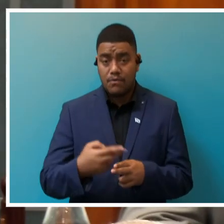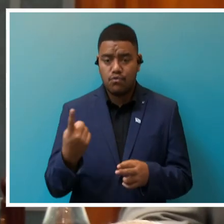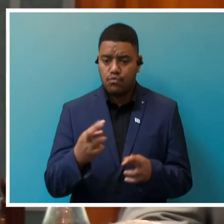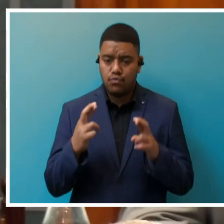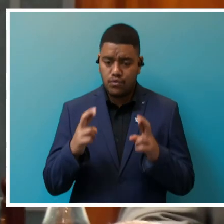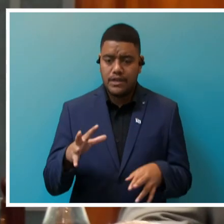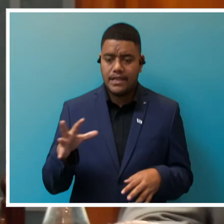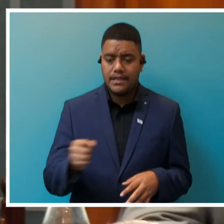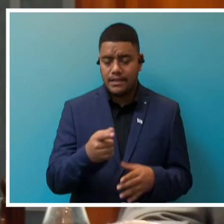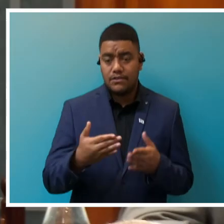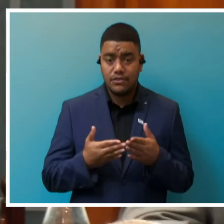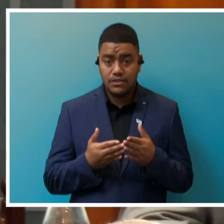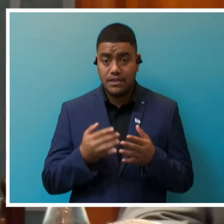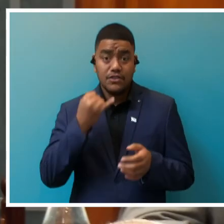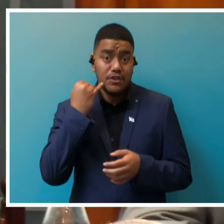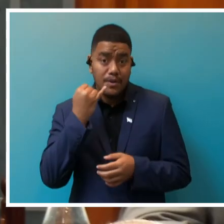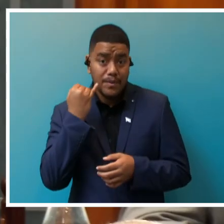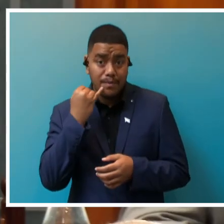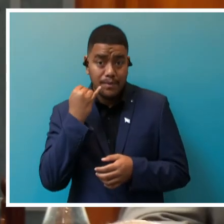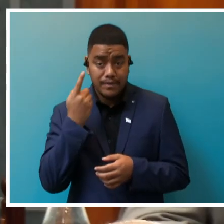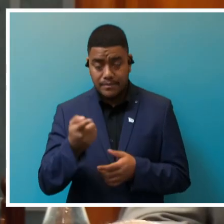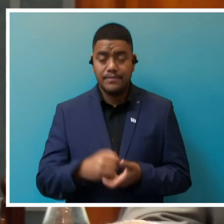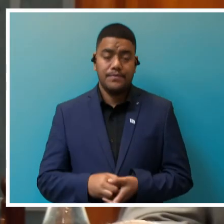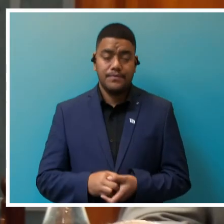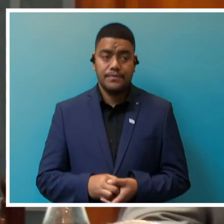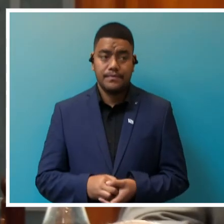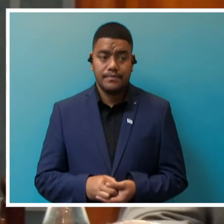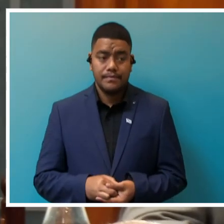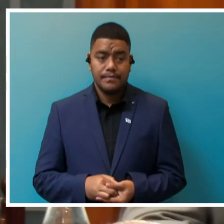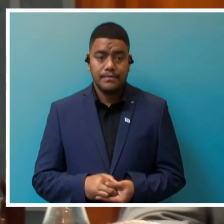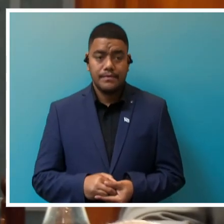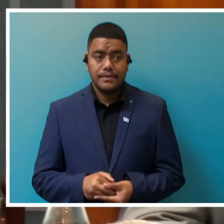take up the sheep industry reflects its sustainability in Fiji.